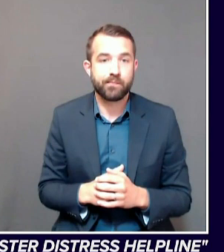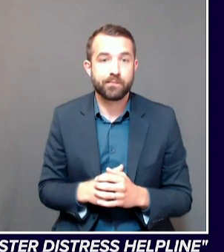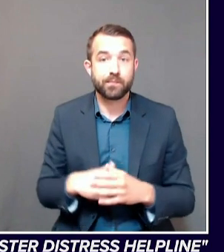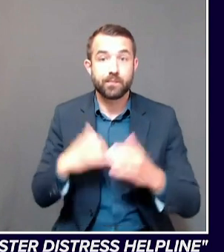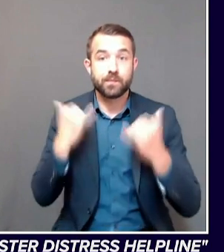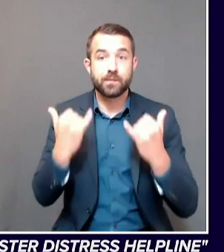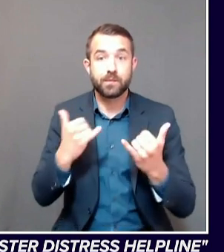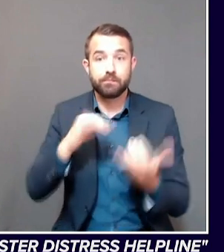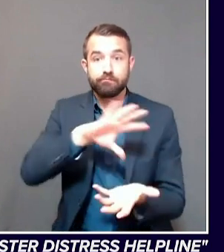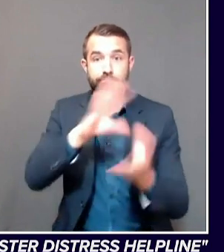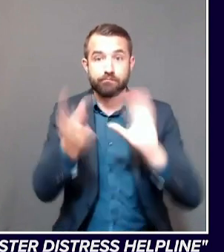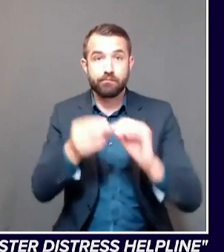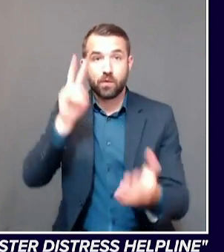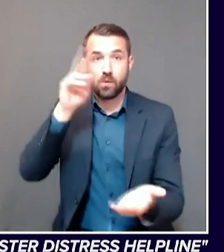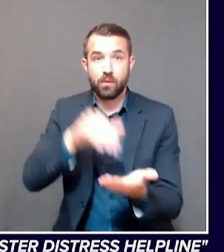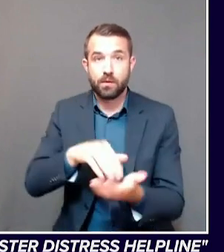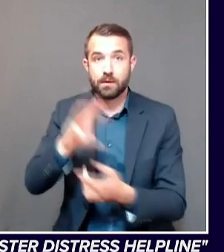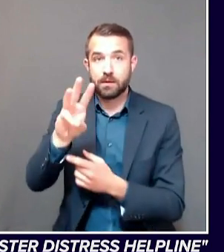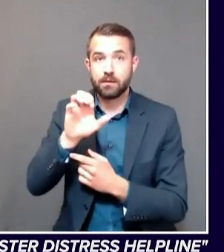reporting